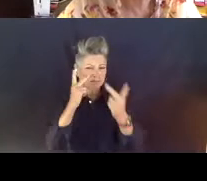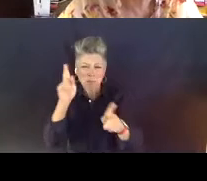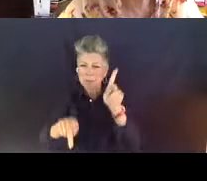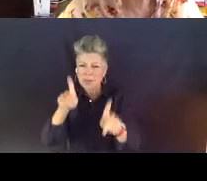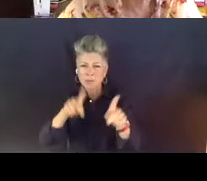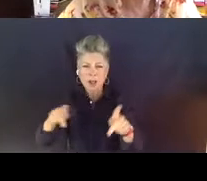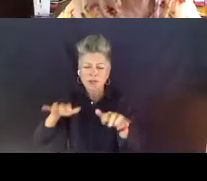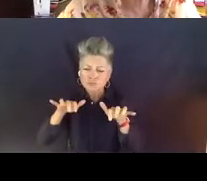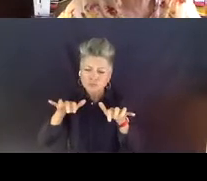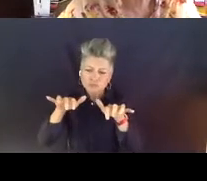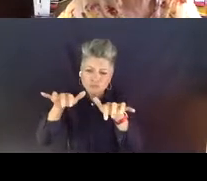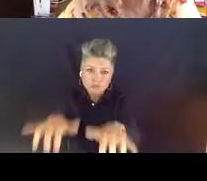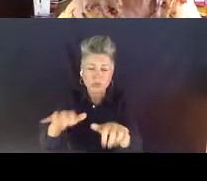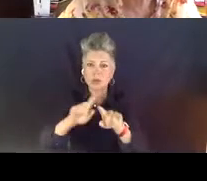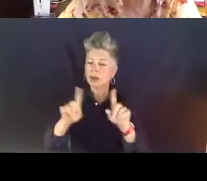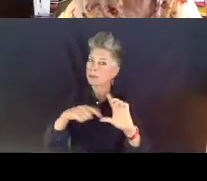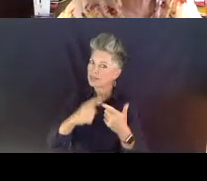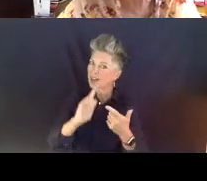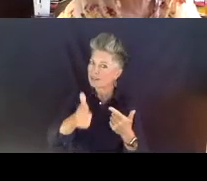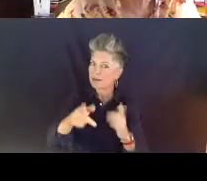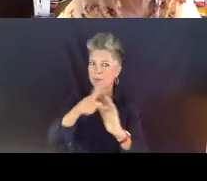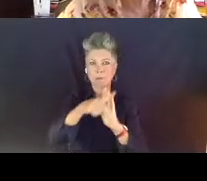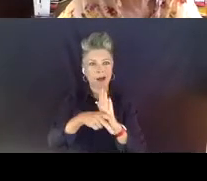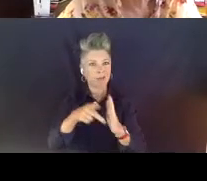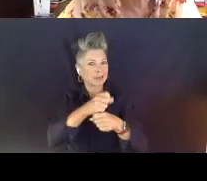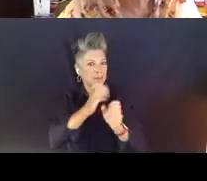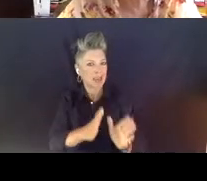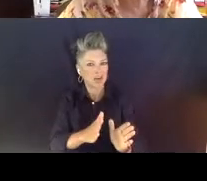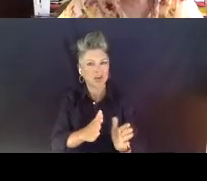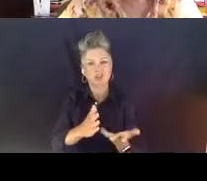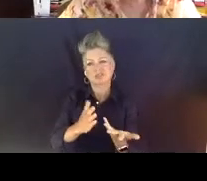as policymakers began to perceive sidewalks